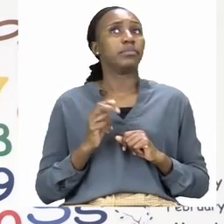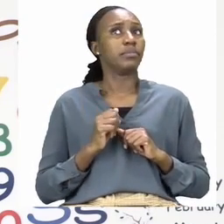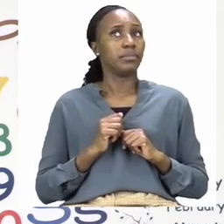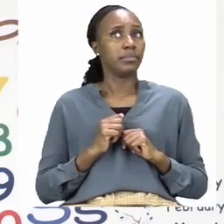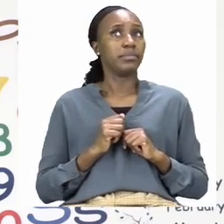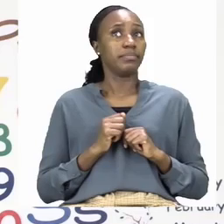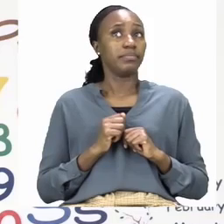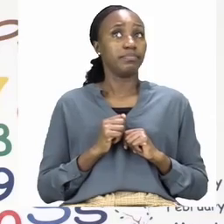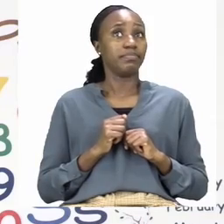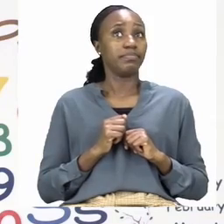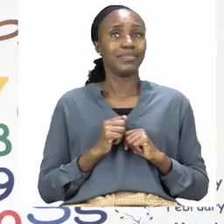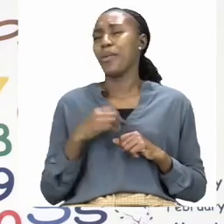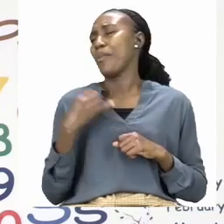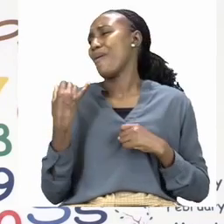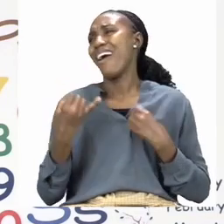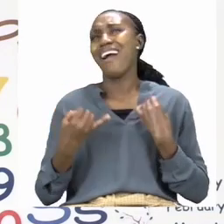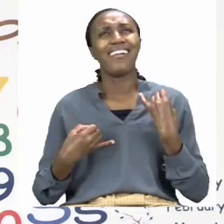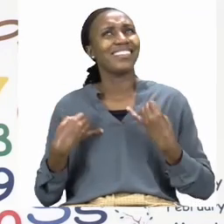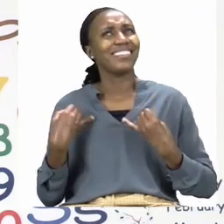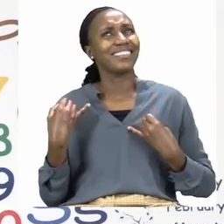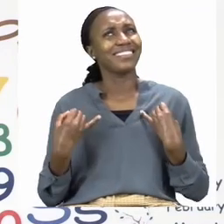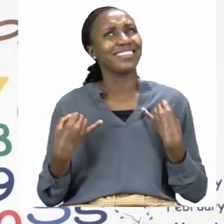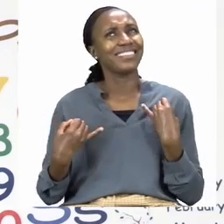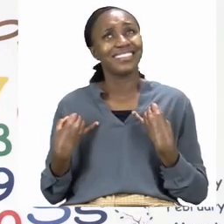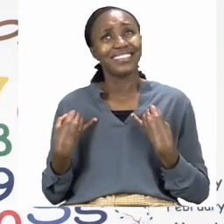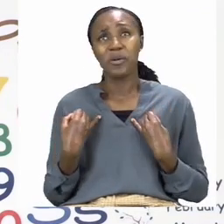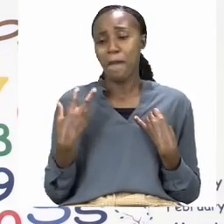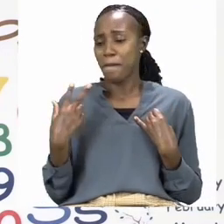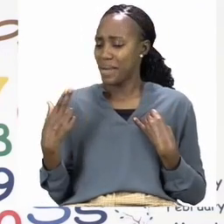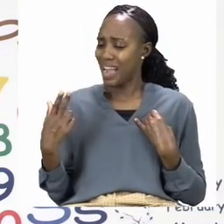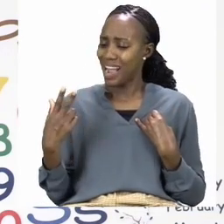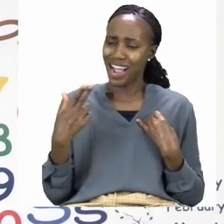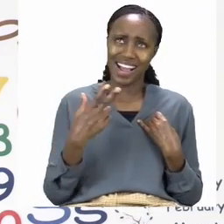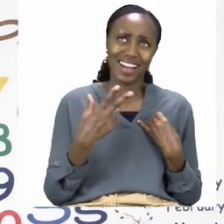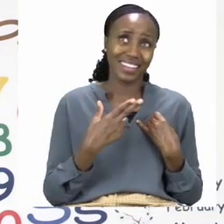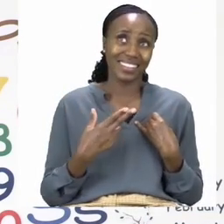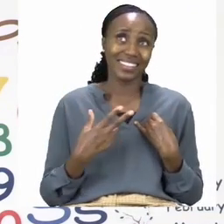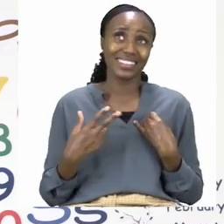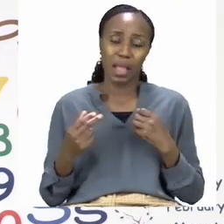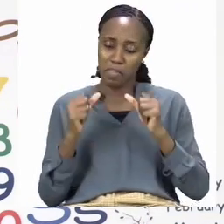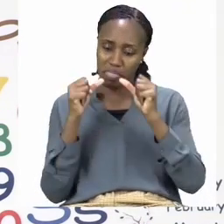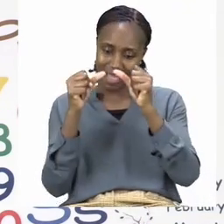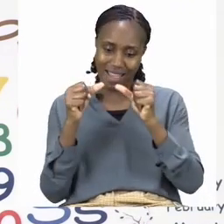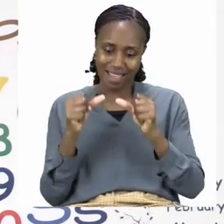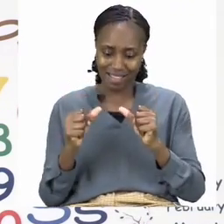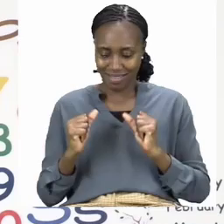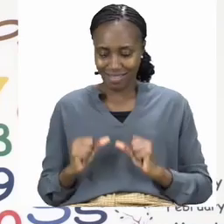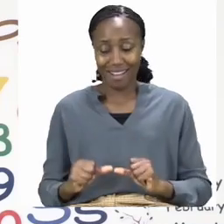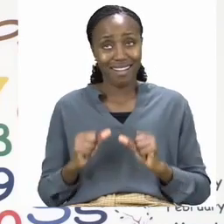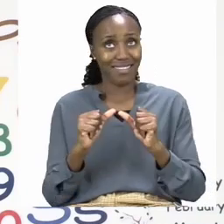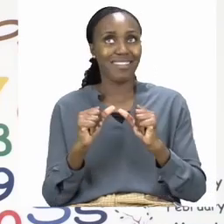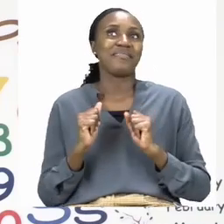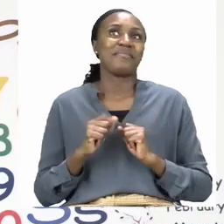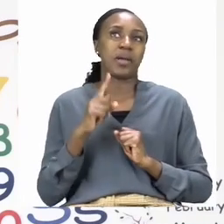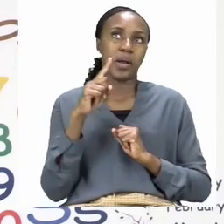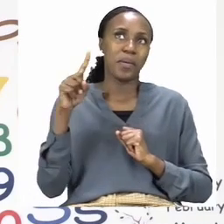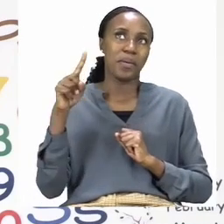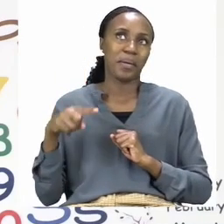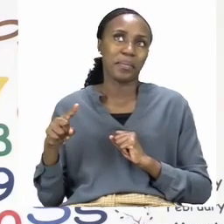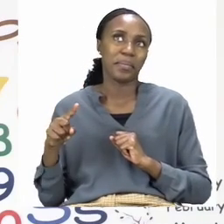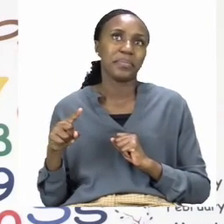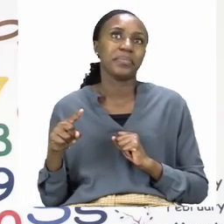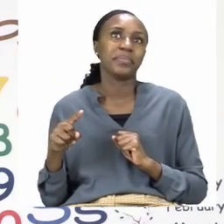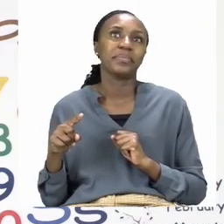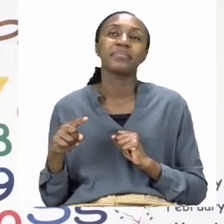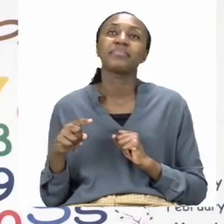I'm sure you will have lots and lots of fun cutting out your pictures and pasting it in the right places.